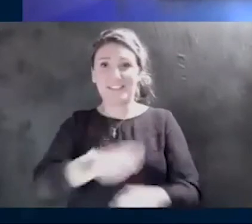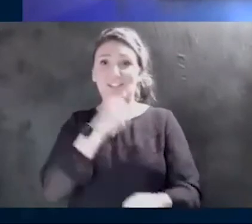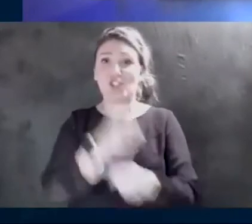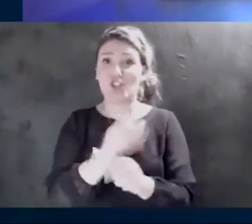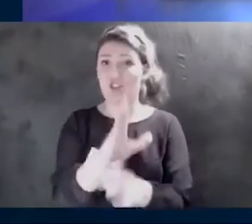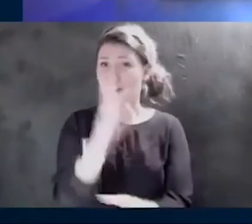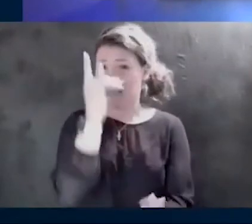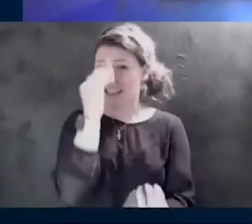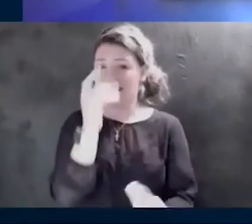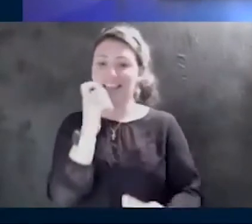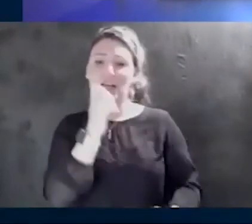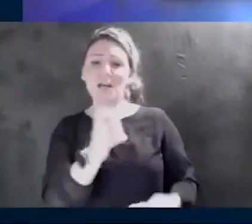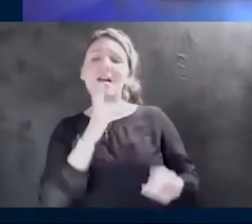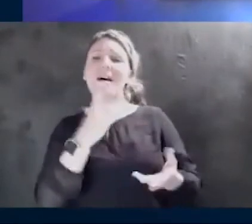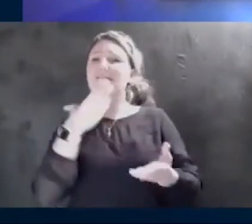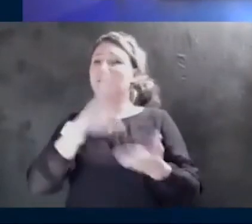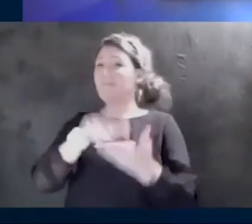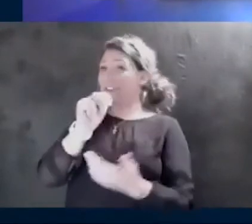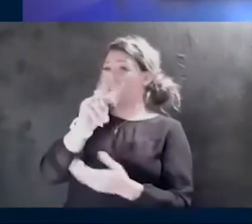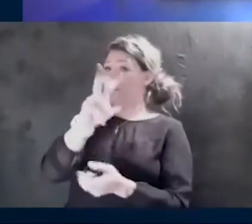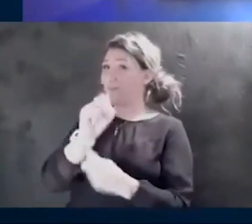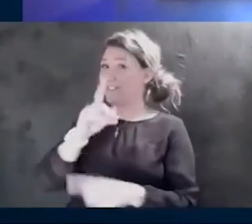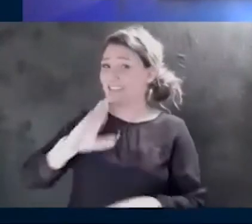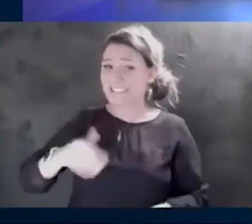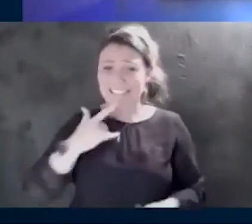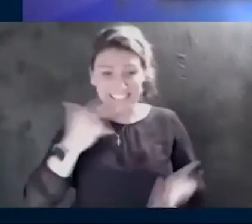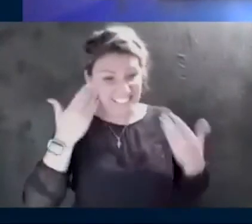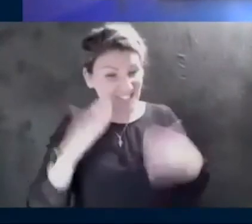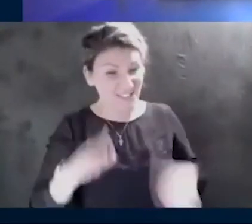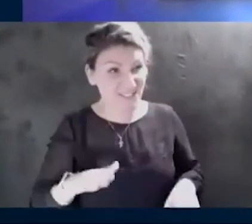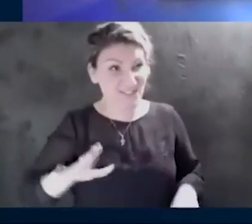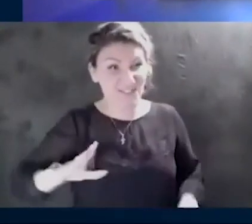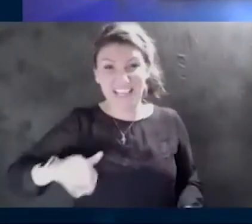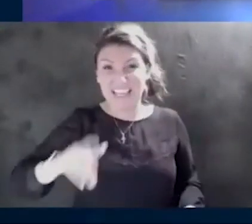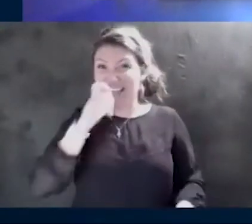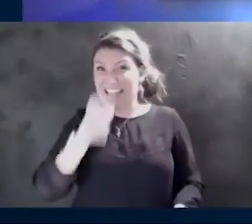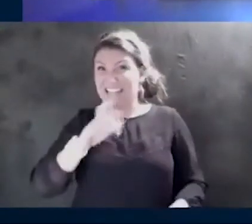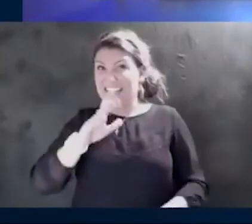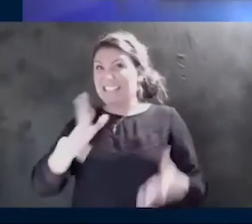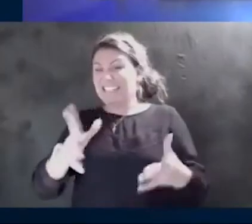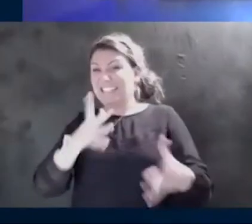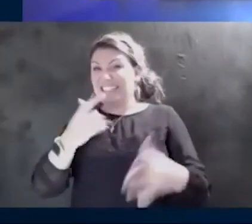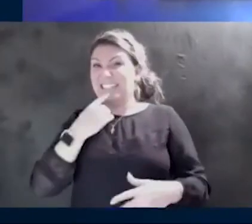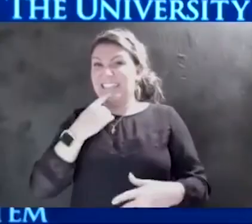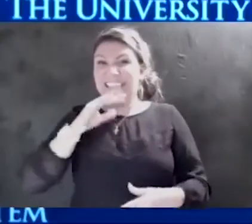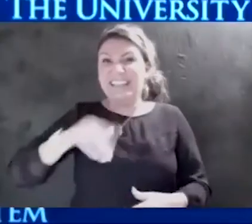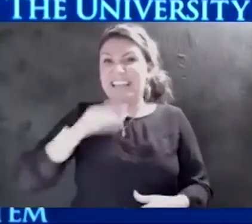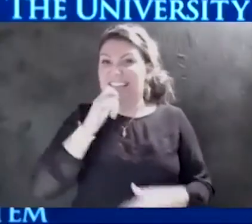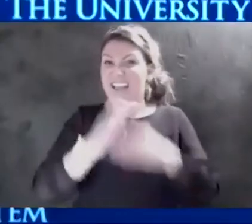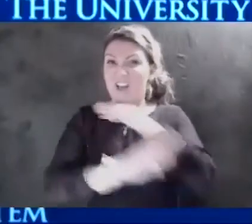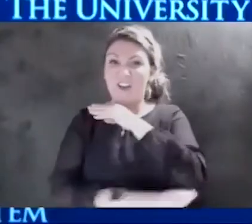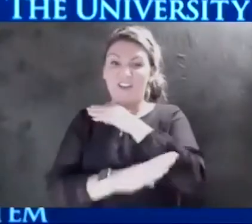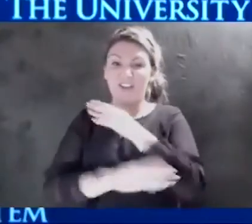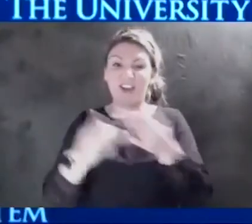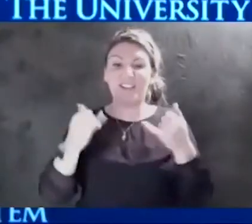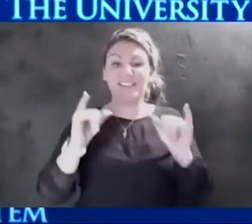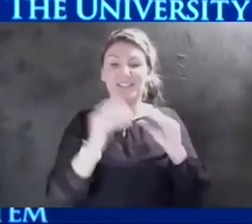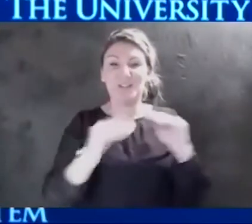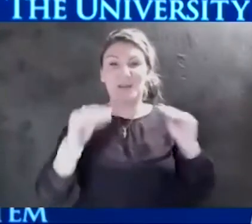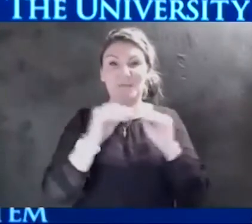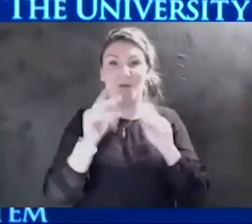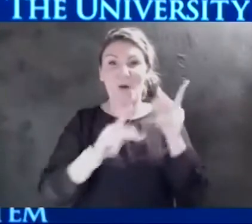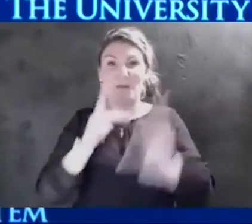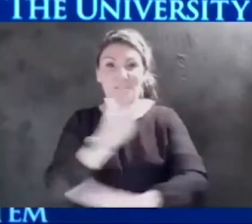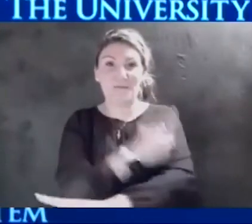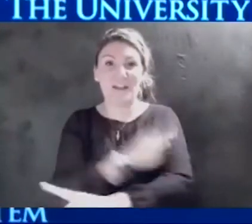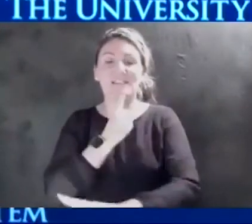bad news yet. No, I don't know yet. We're not going to go there because it's not fall. We can still get more people vaccinated, and we're going to watch and see what the